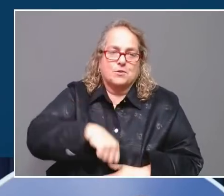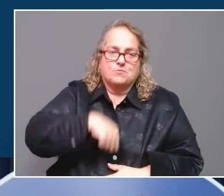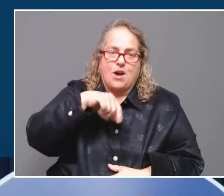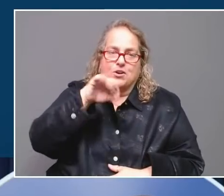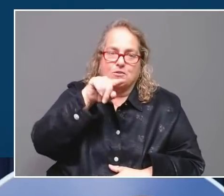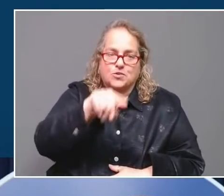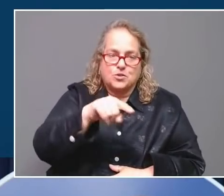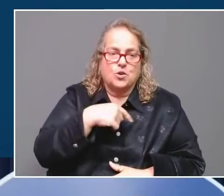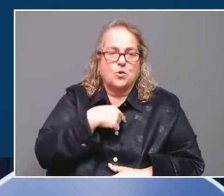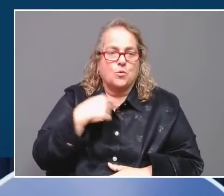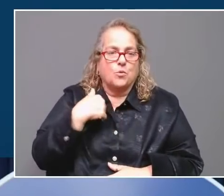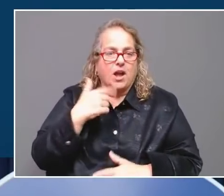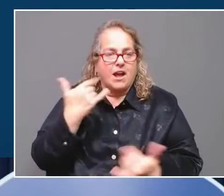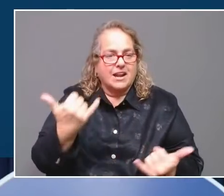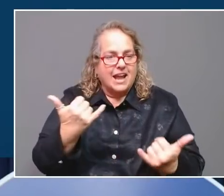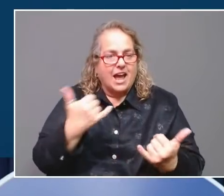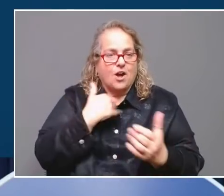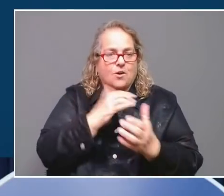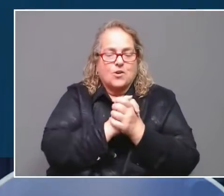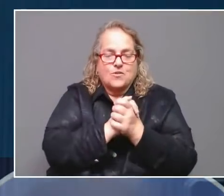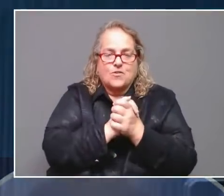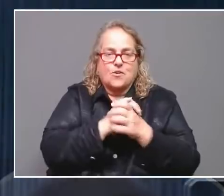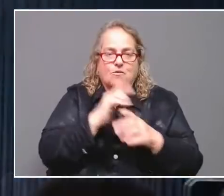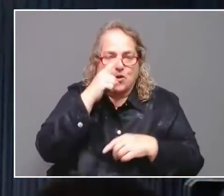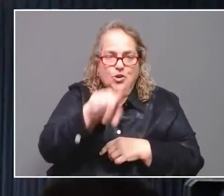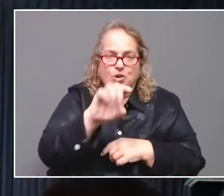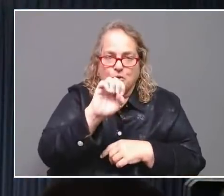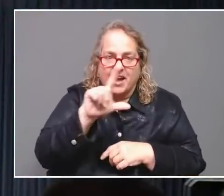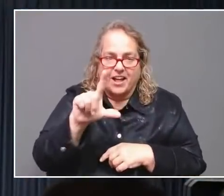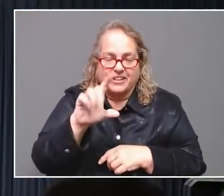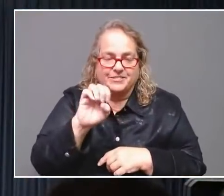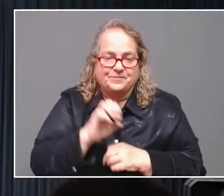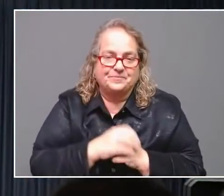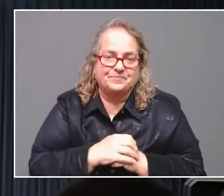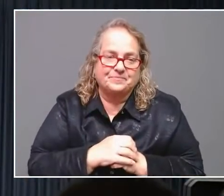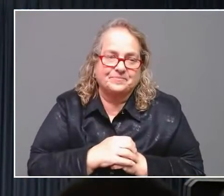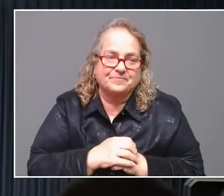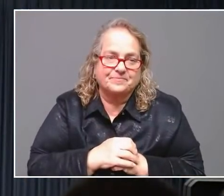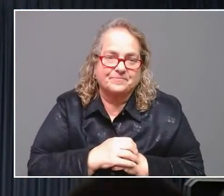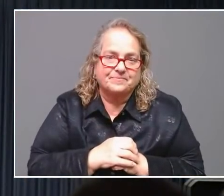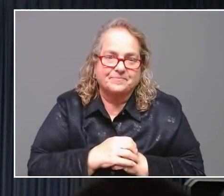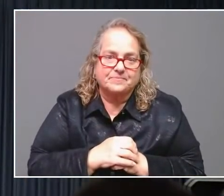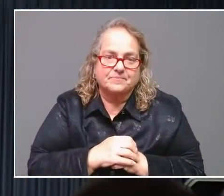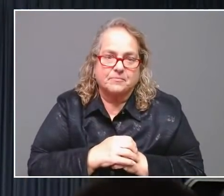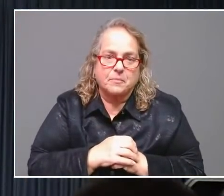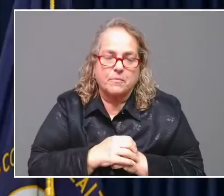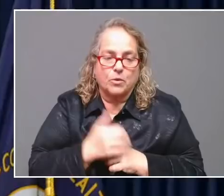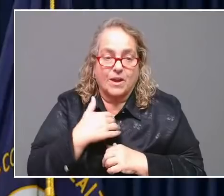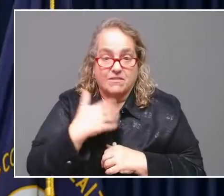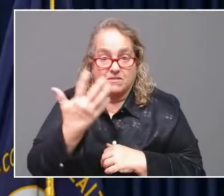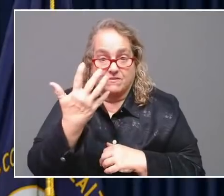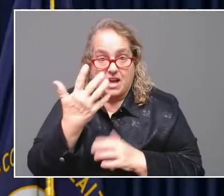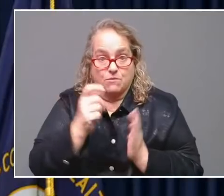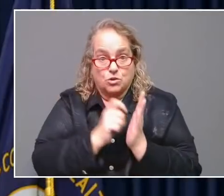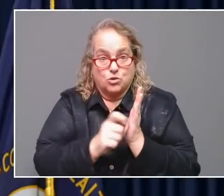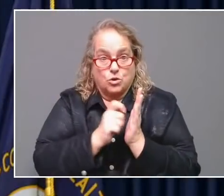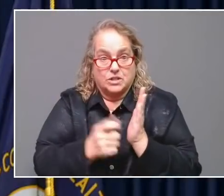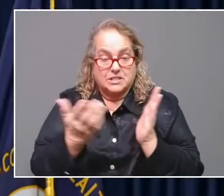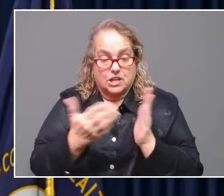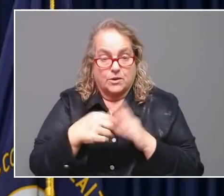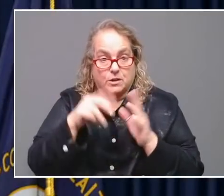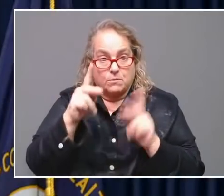for representing Team Kentucky well. All right. We have 5 journalists in person today. It looks like we